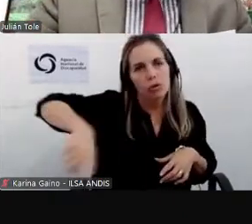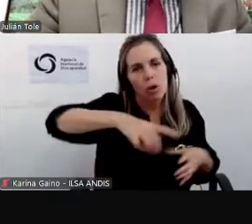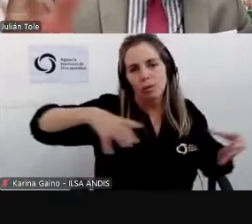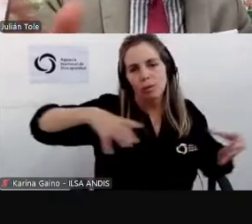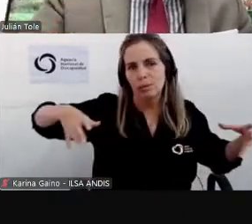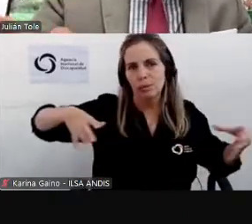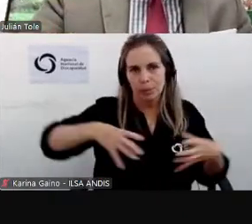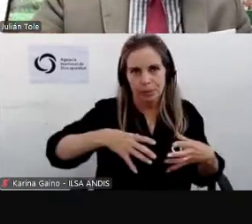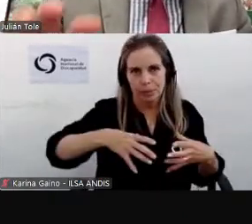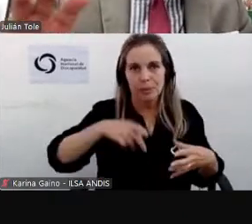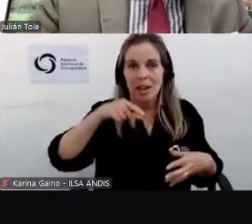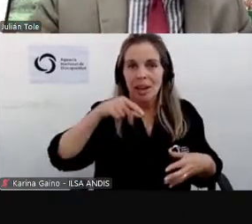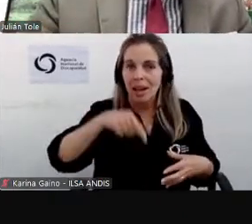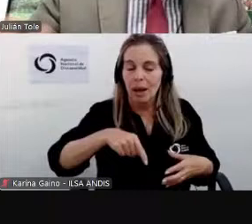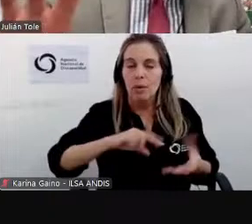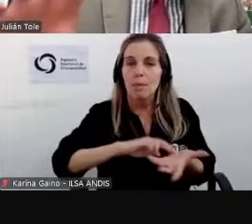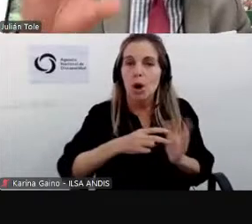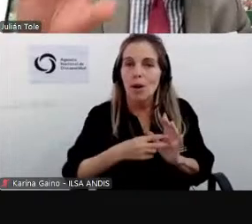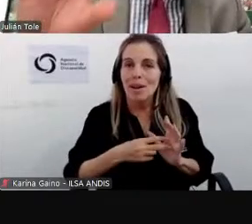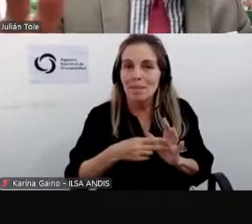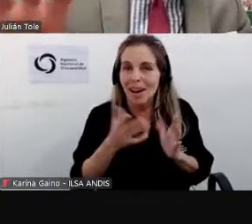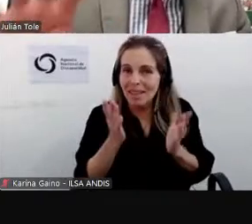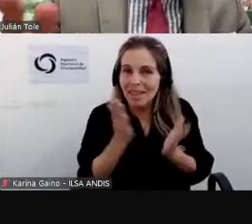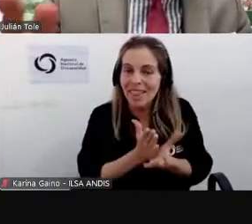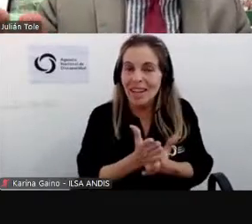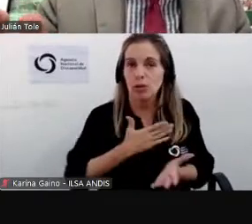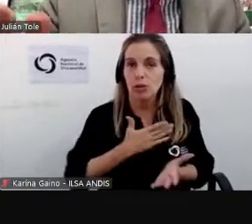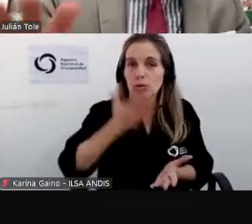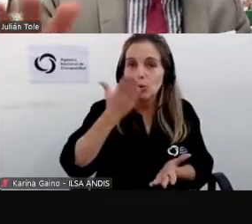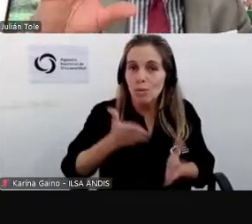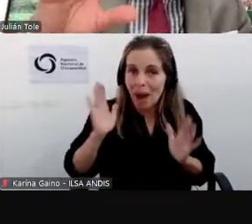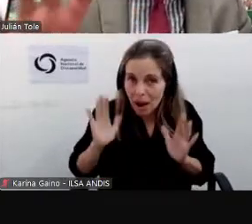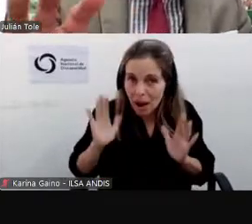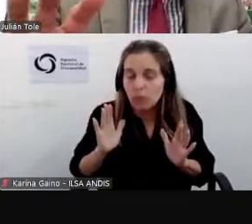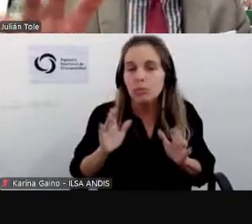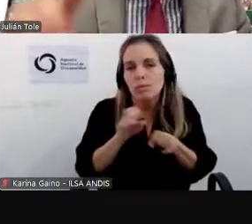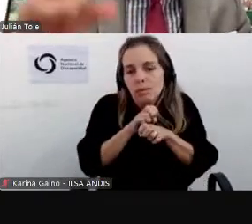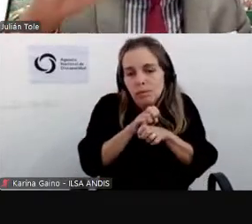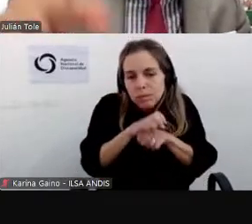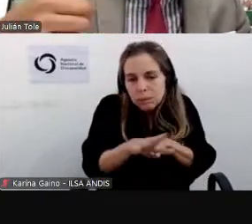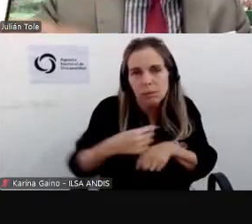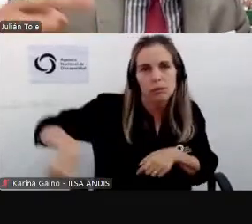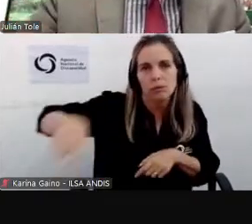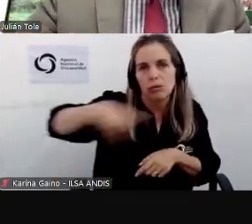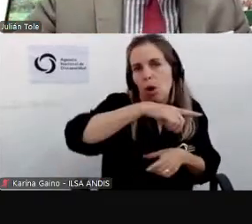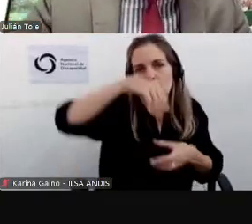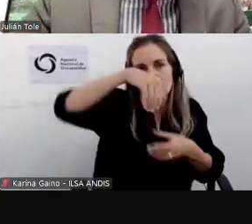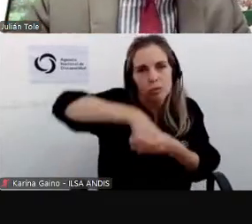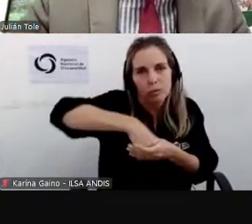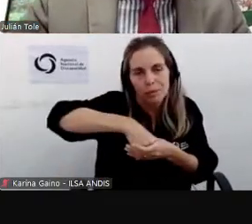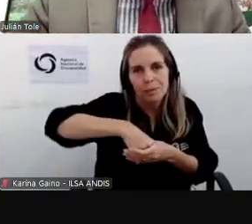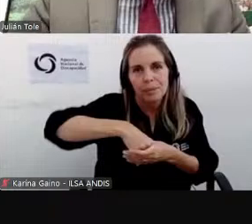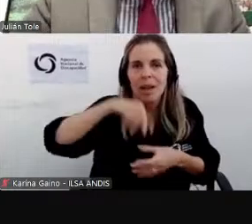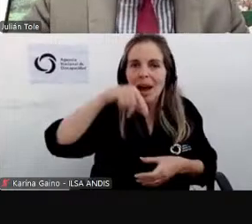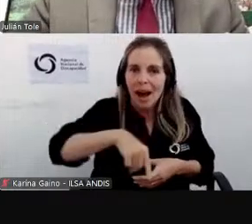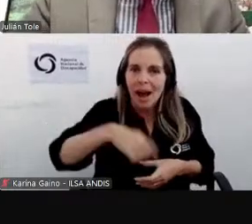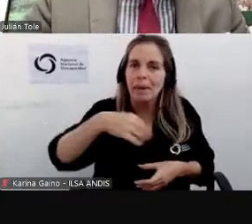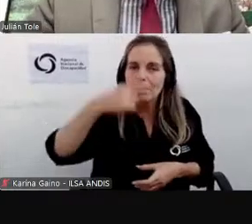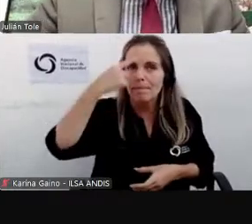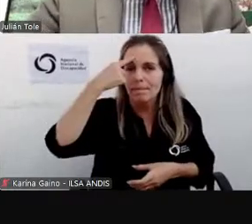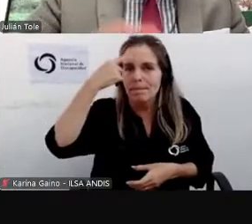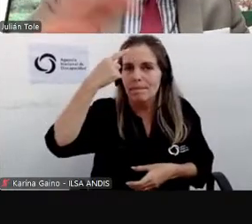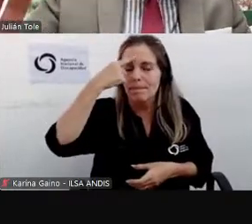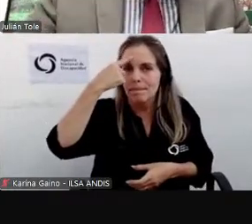etc., etc. But this means that here, throughout this identification and assessment